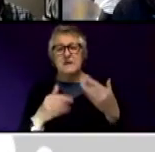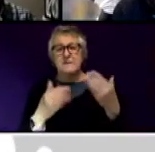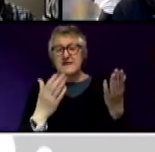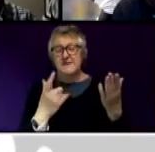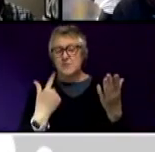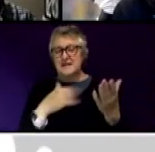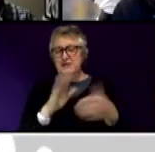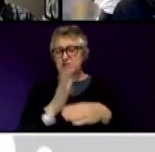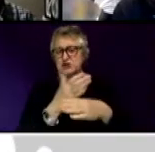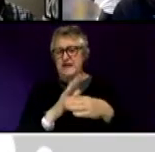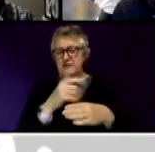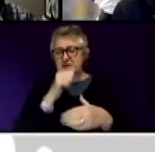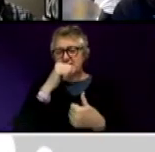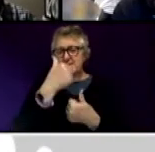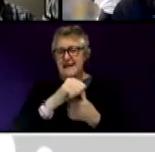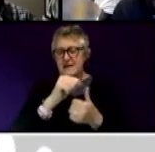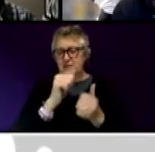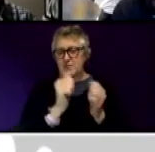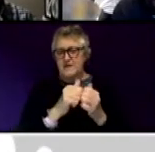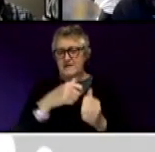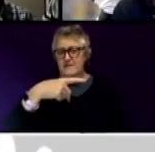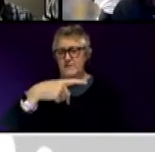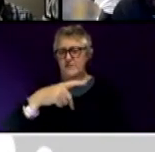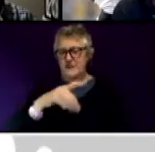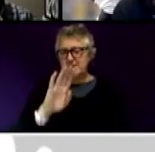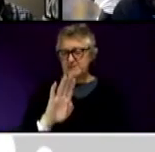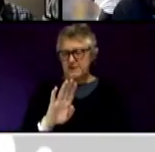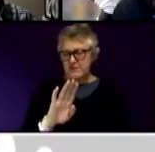Bureau. I second the motion.